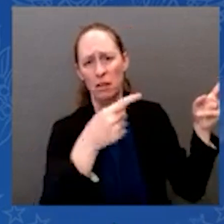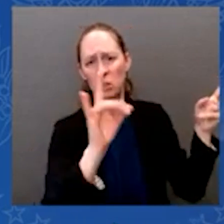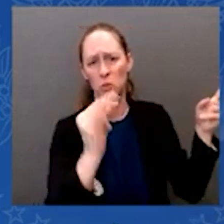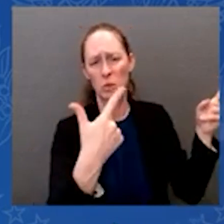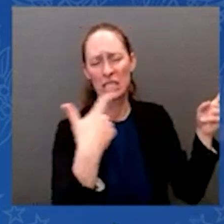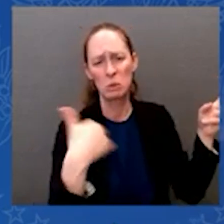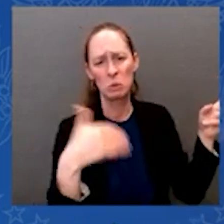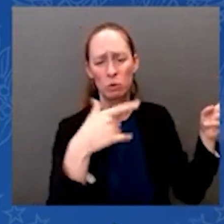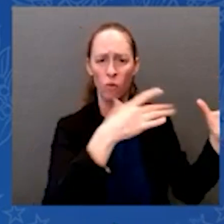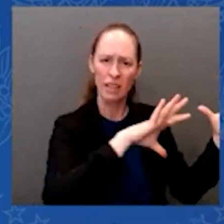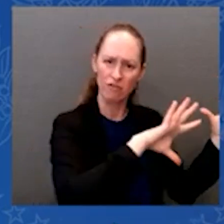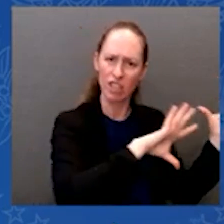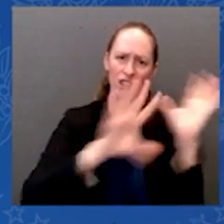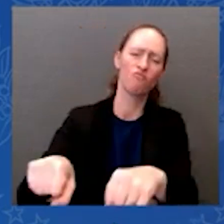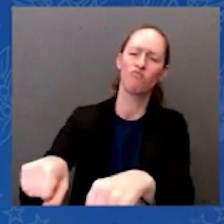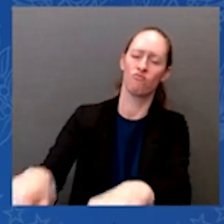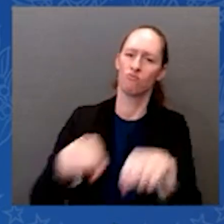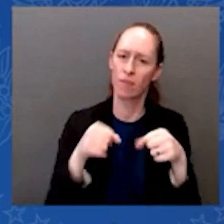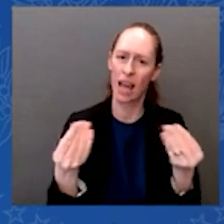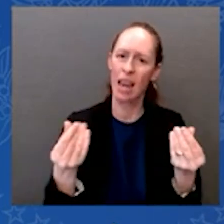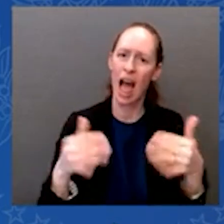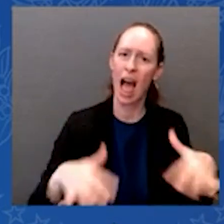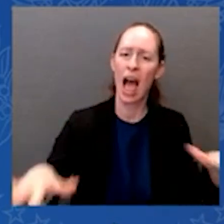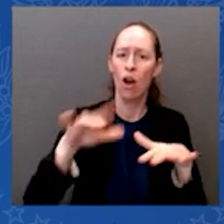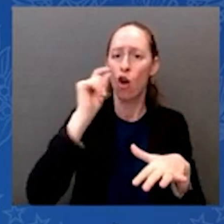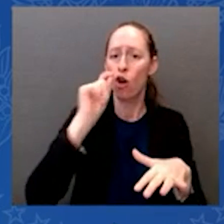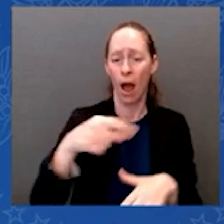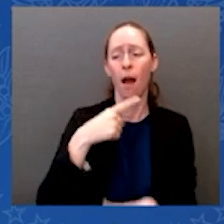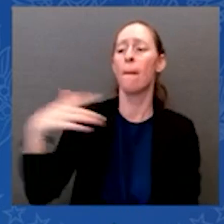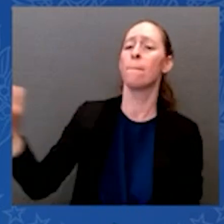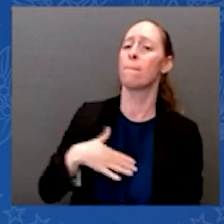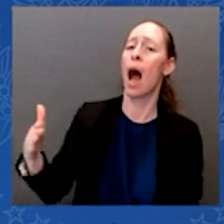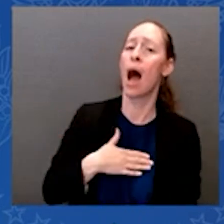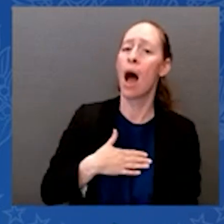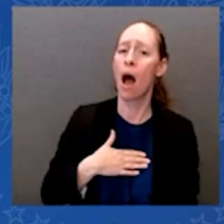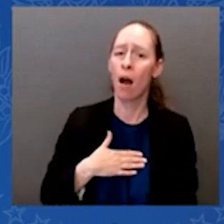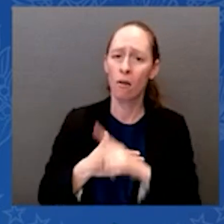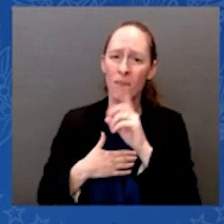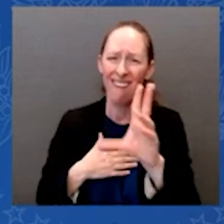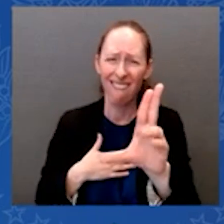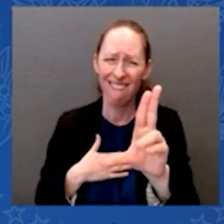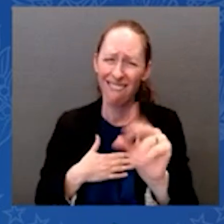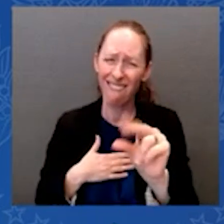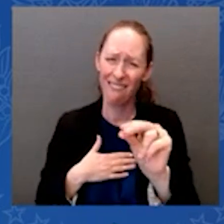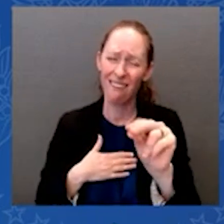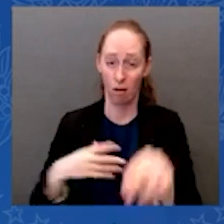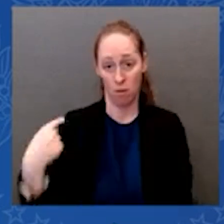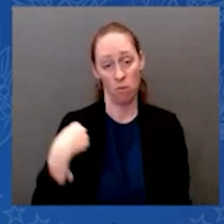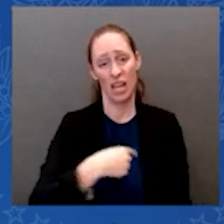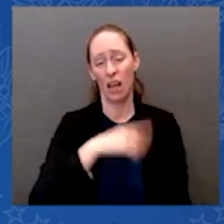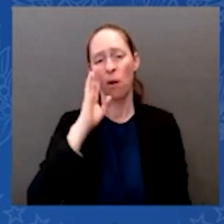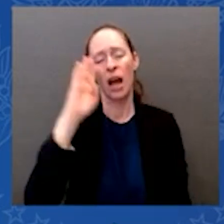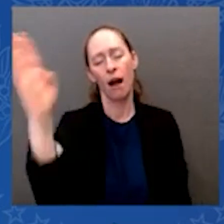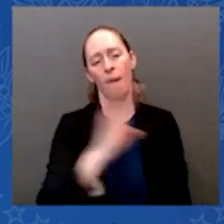never, never, never recognize Russia's claims on Ukraine's sovereign territory. This so-called referenda